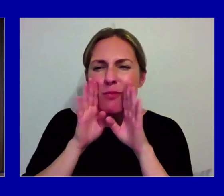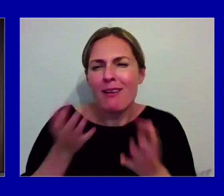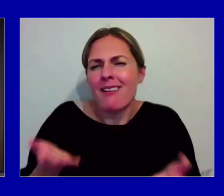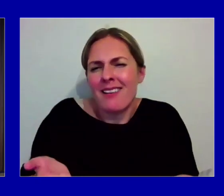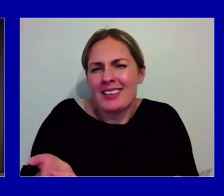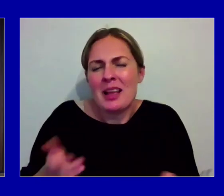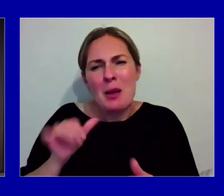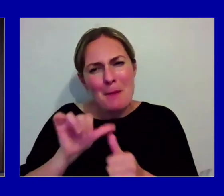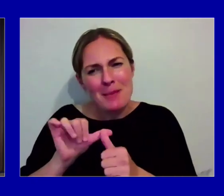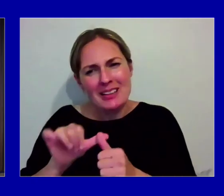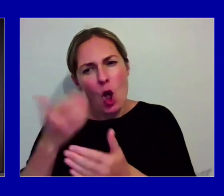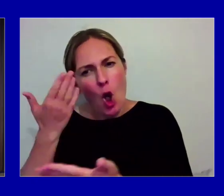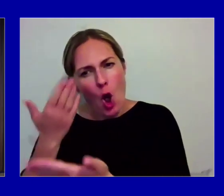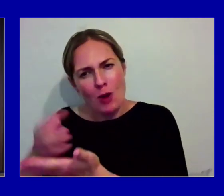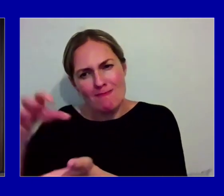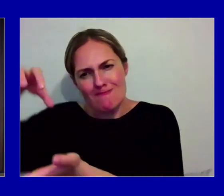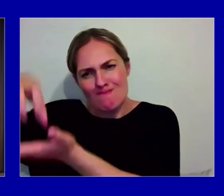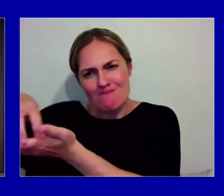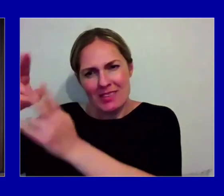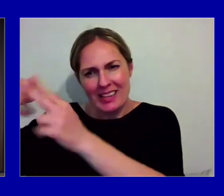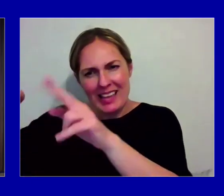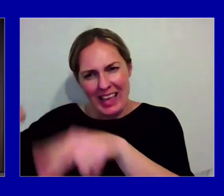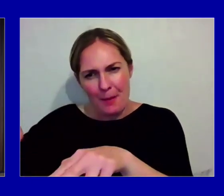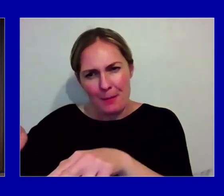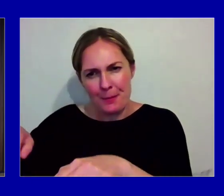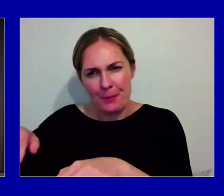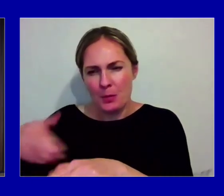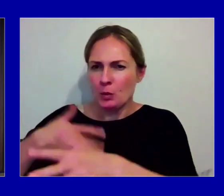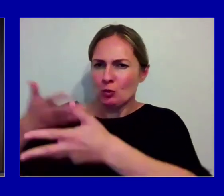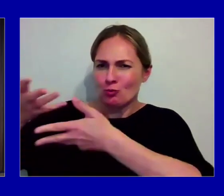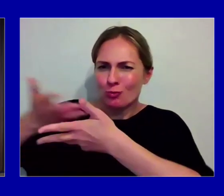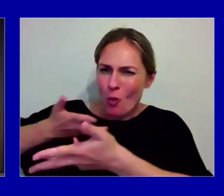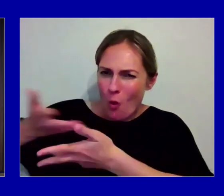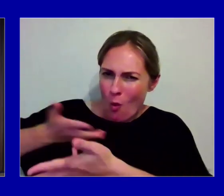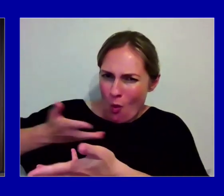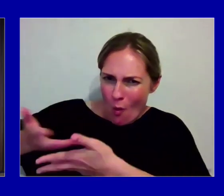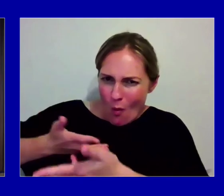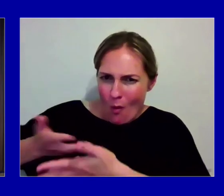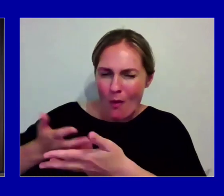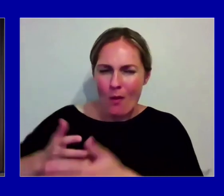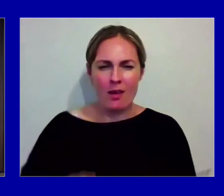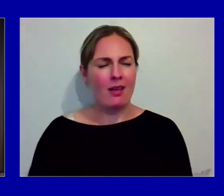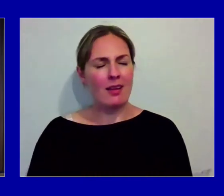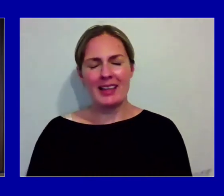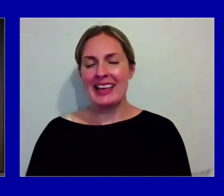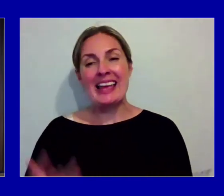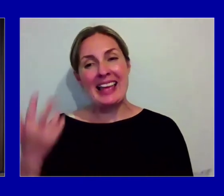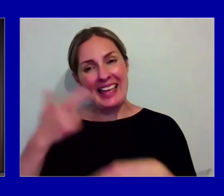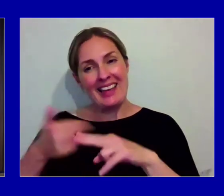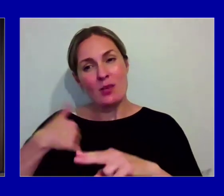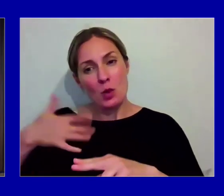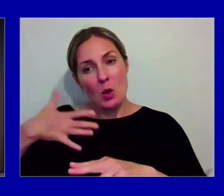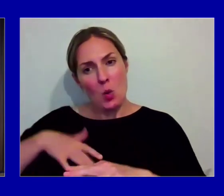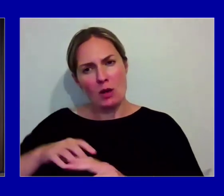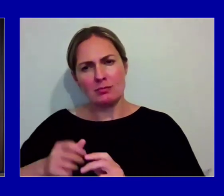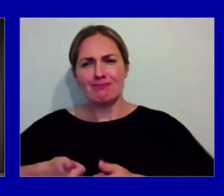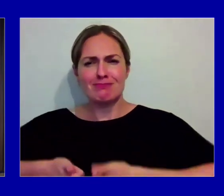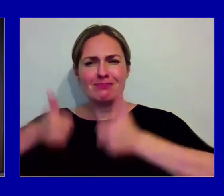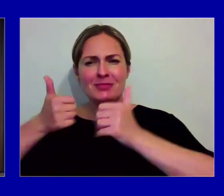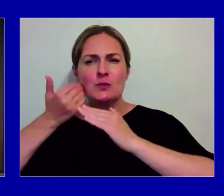out because, um, if we're going to get to that 70 years, we, we can't be doing it, um, over the